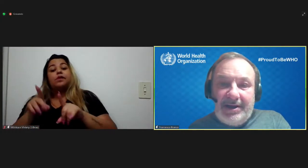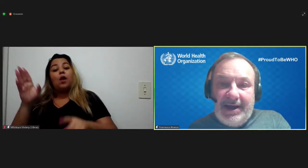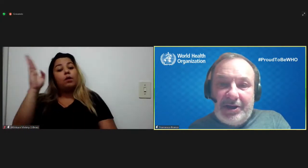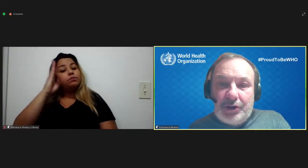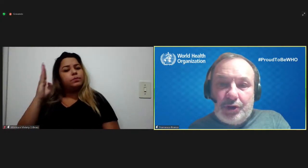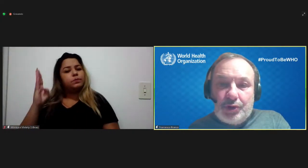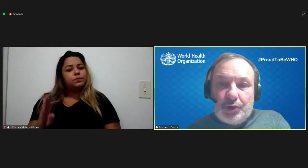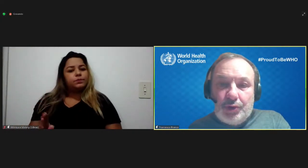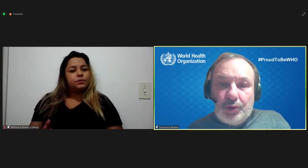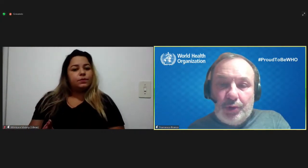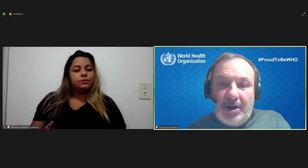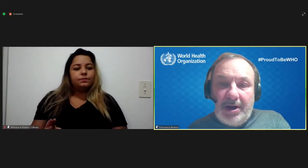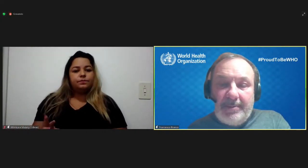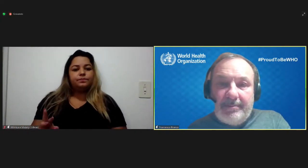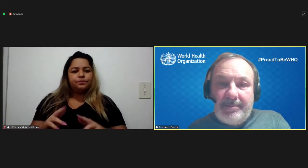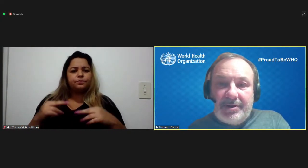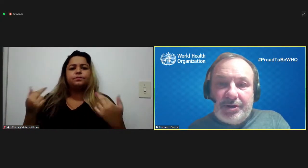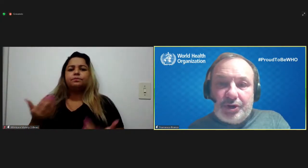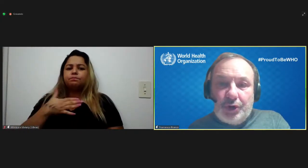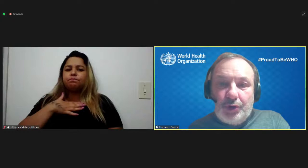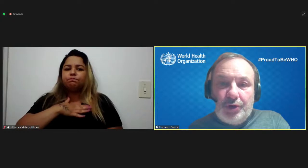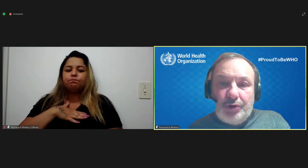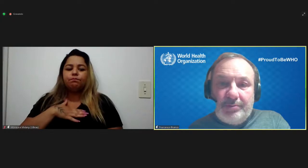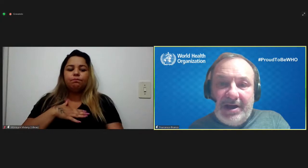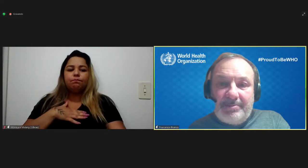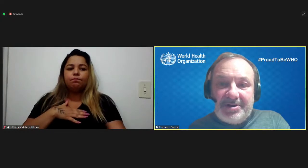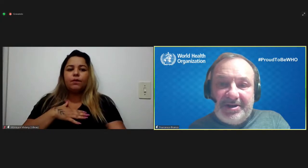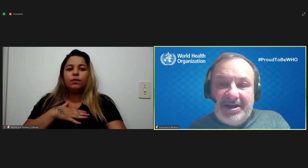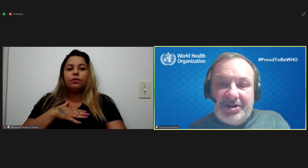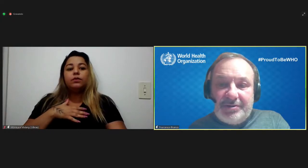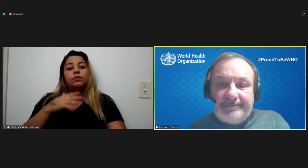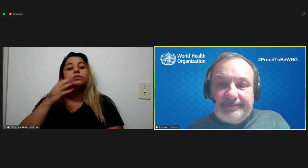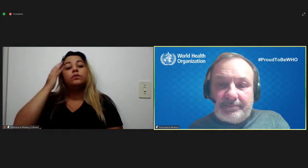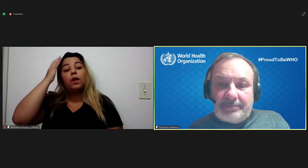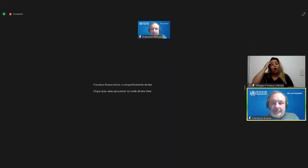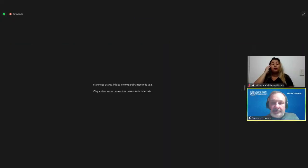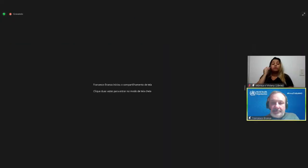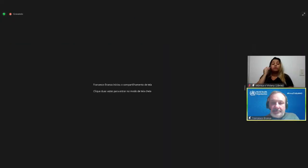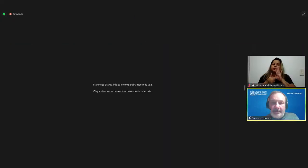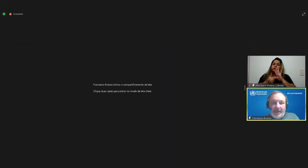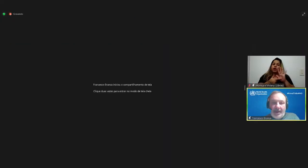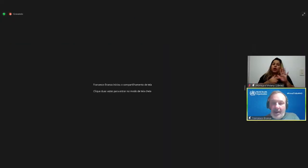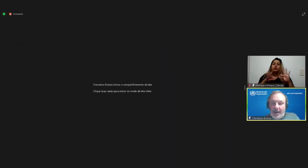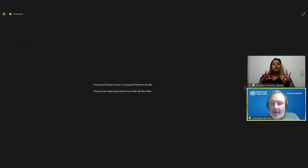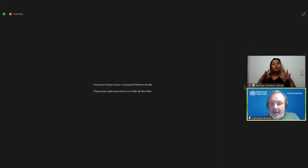would like to show you my presentation.